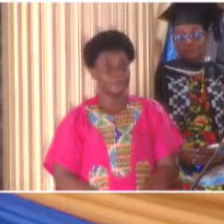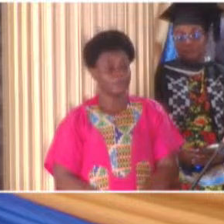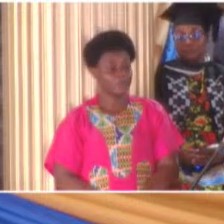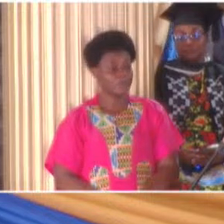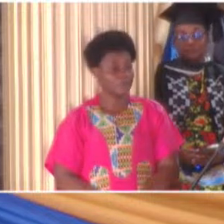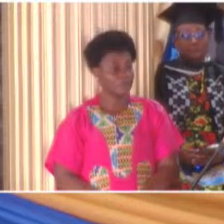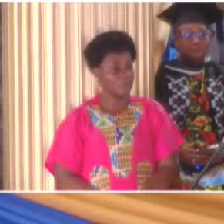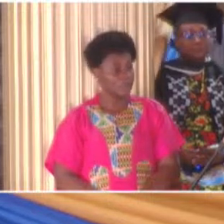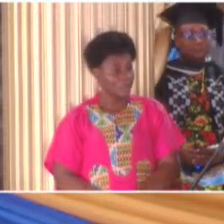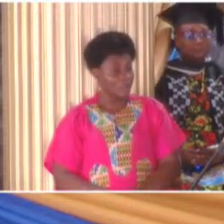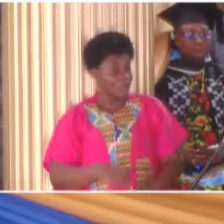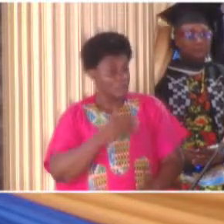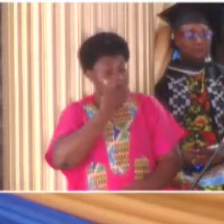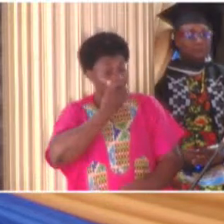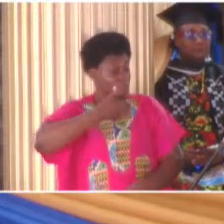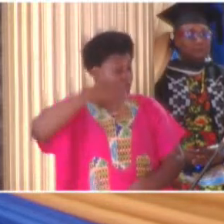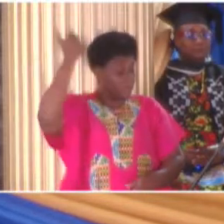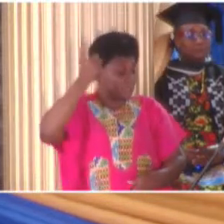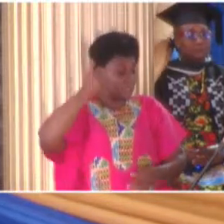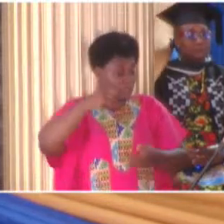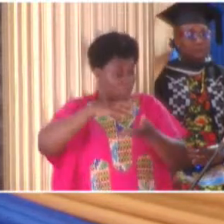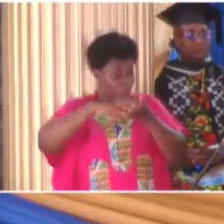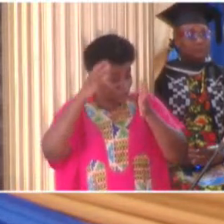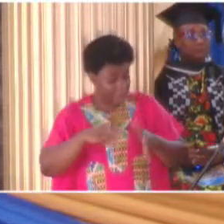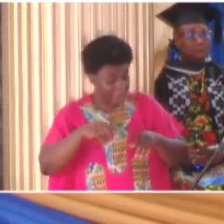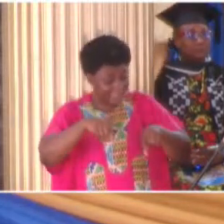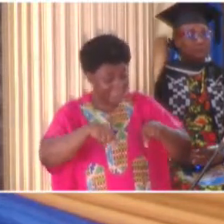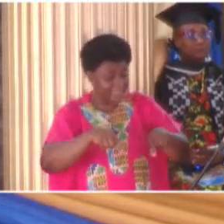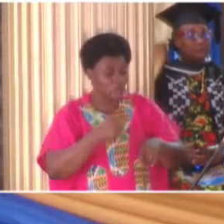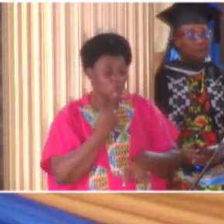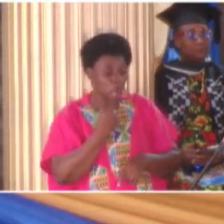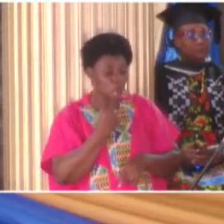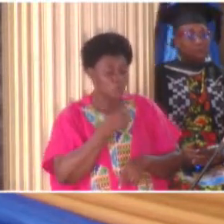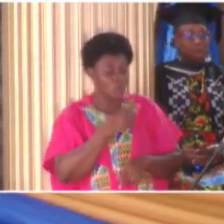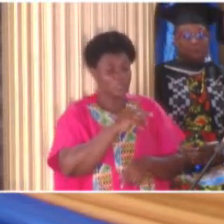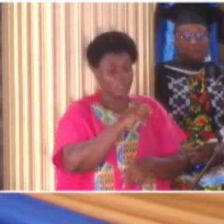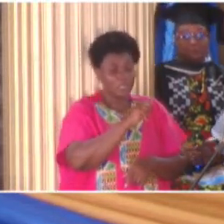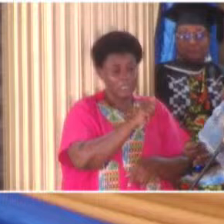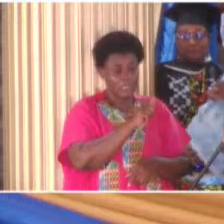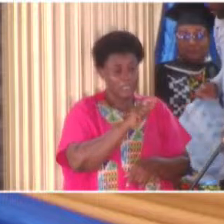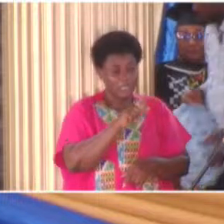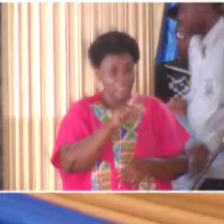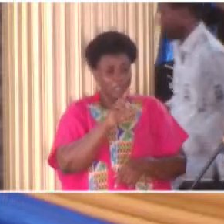Our valedictorian for this afternoon's session is Al Wasiu Abubakari.